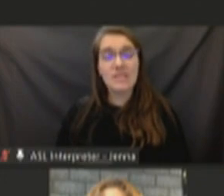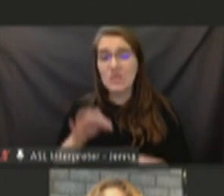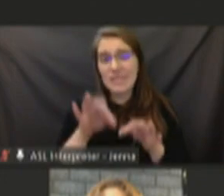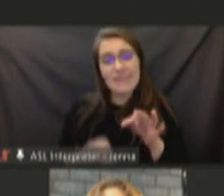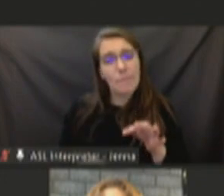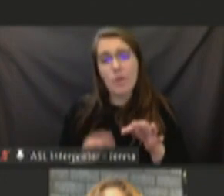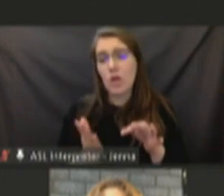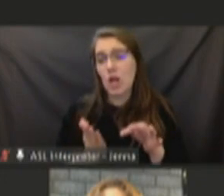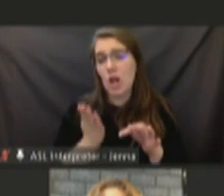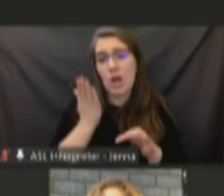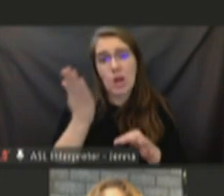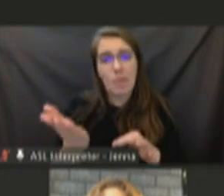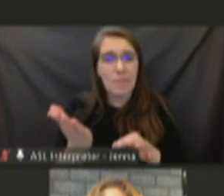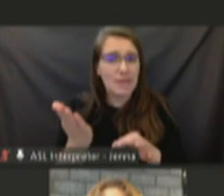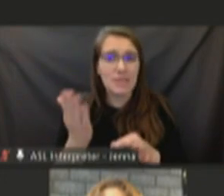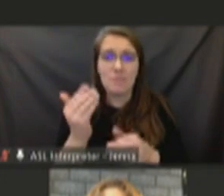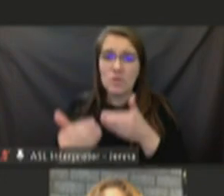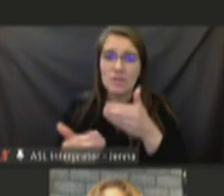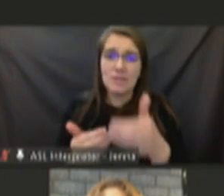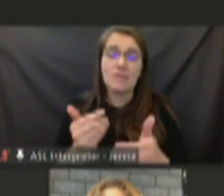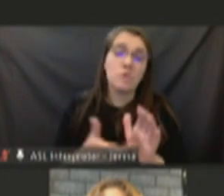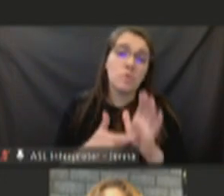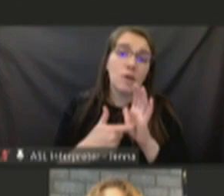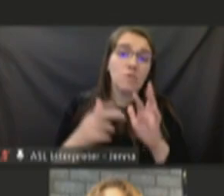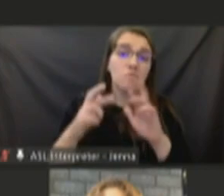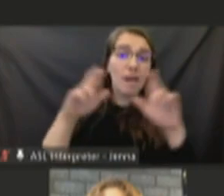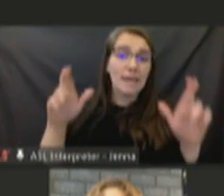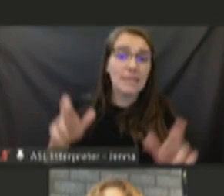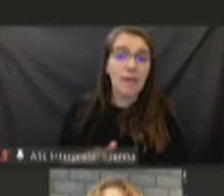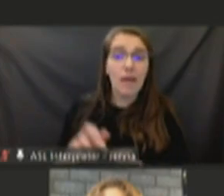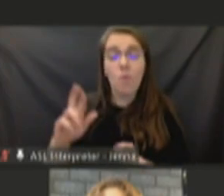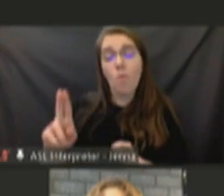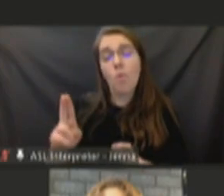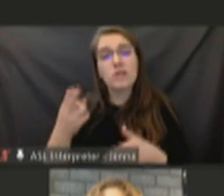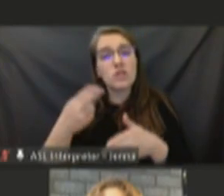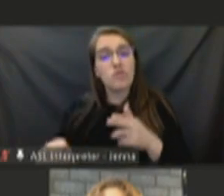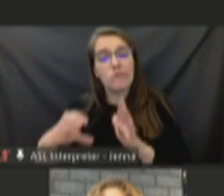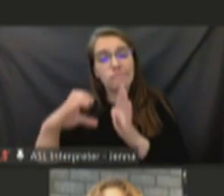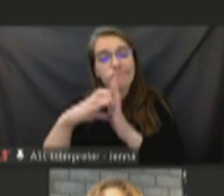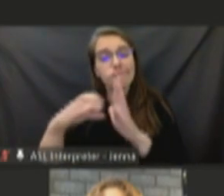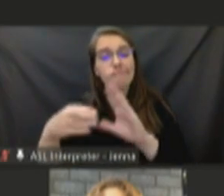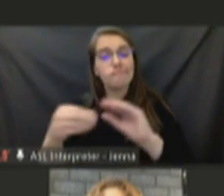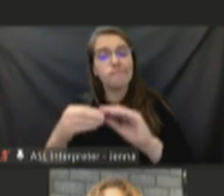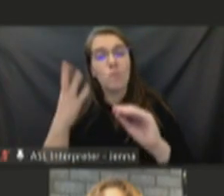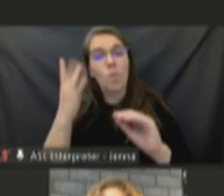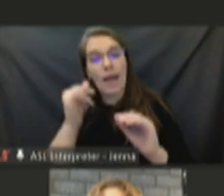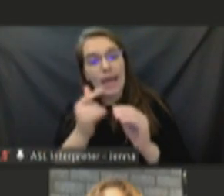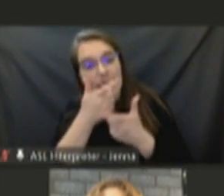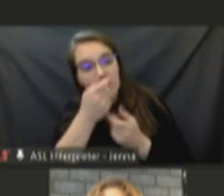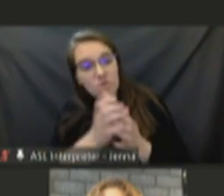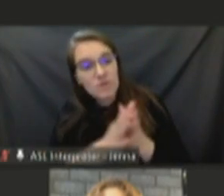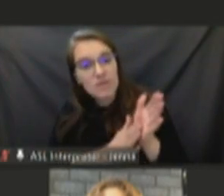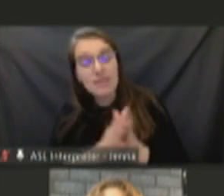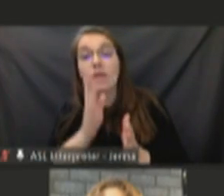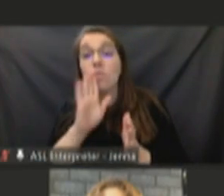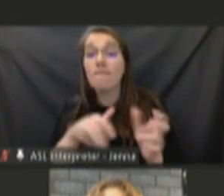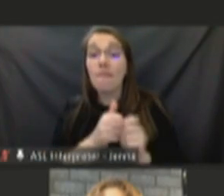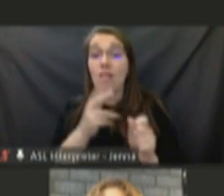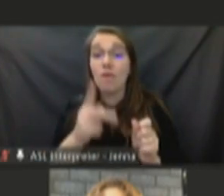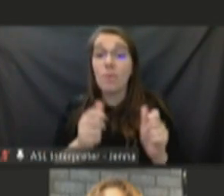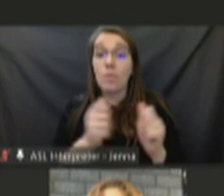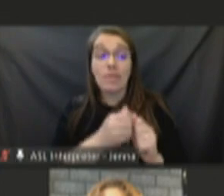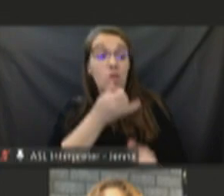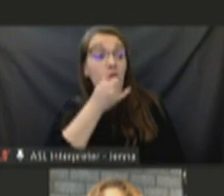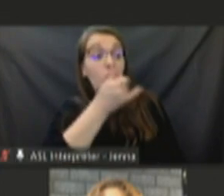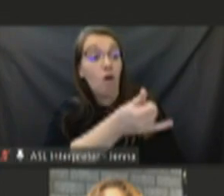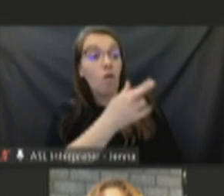want maybe a resume or a short statement of interest, and then we would follow up with a phone call or a Zoom interview. But we want to make